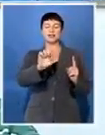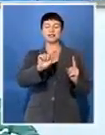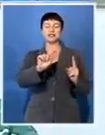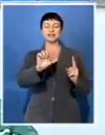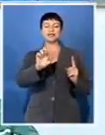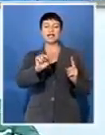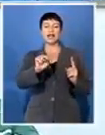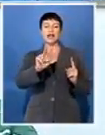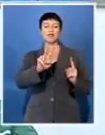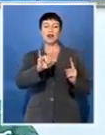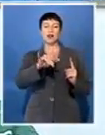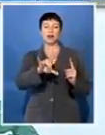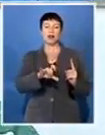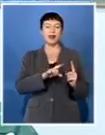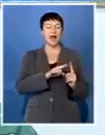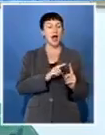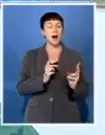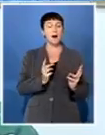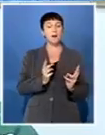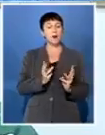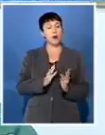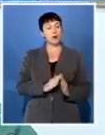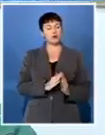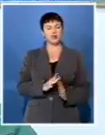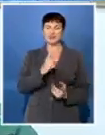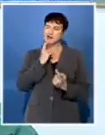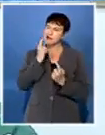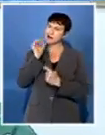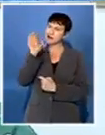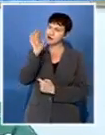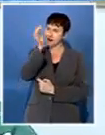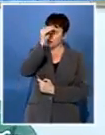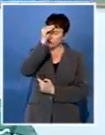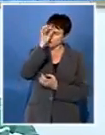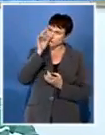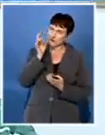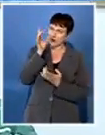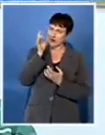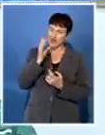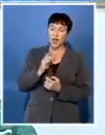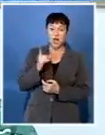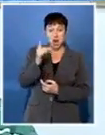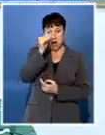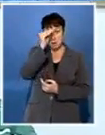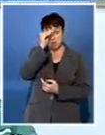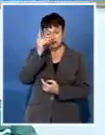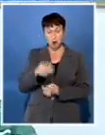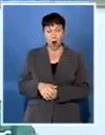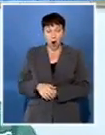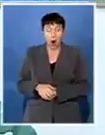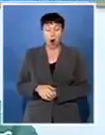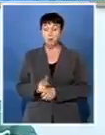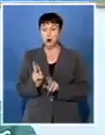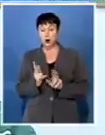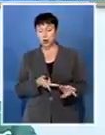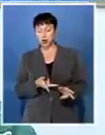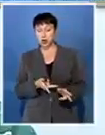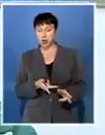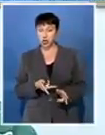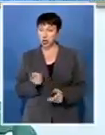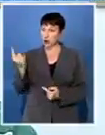complained. They went to the police, reported these things on an ongoing basis, but they are frustrated because they don't see